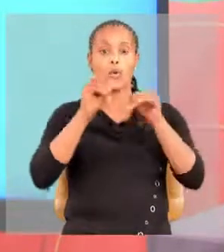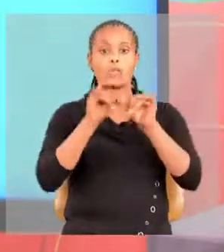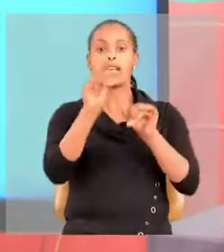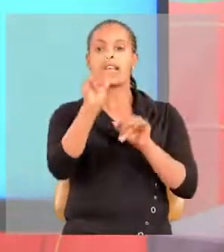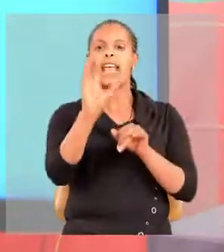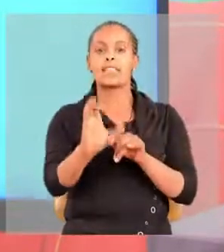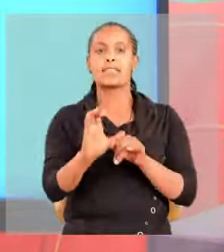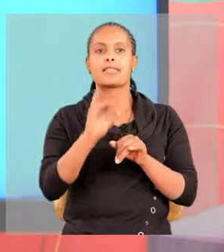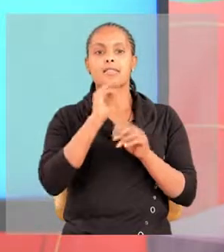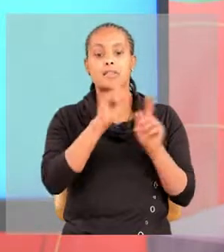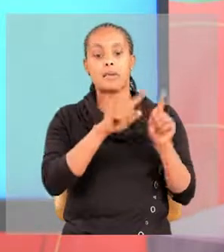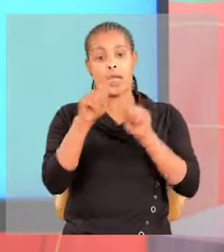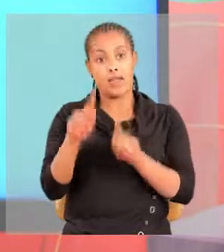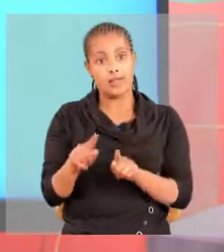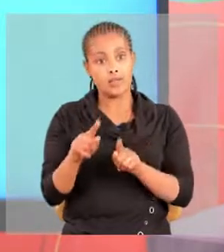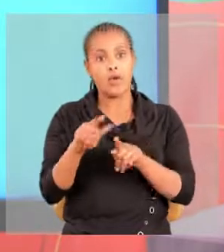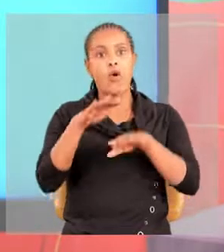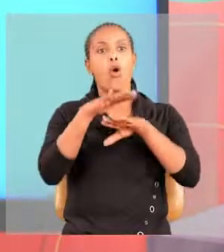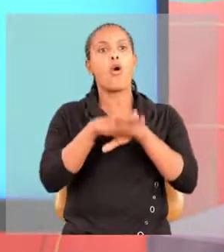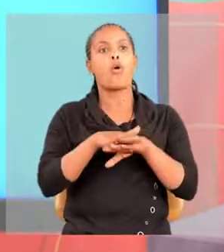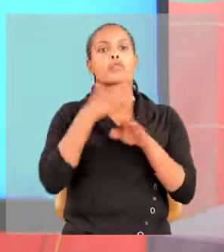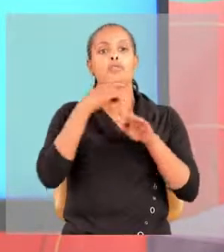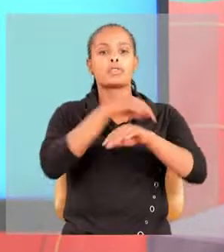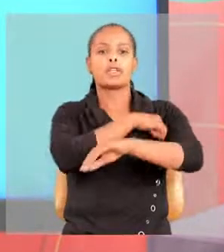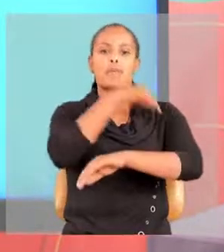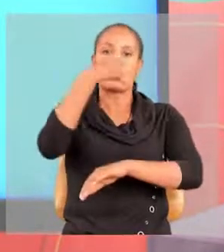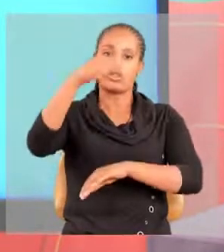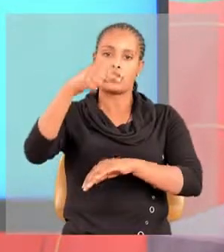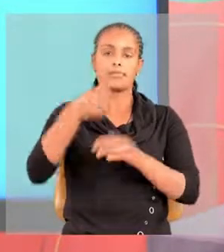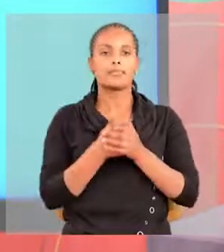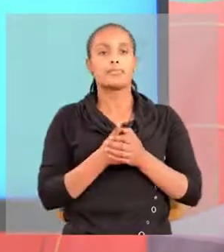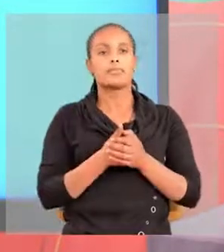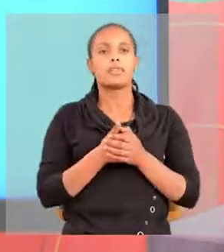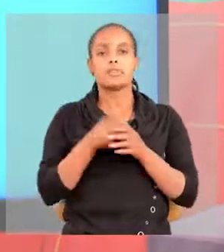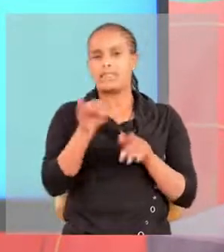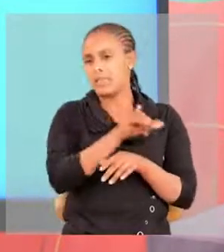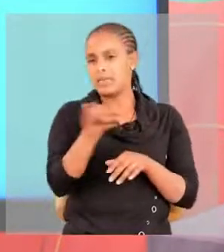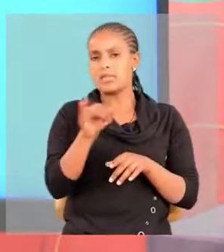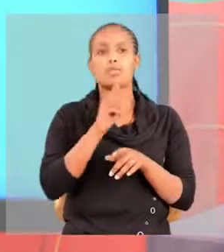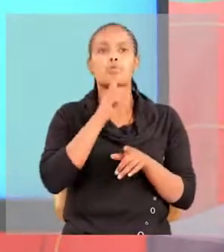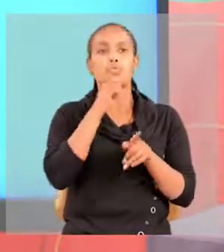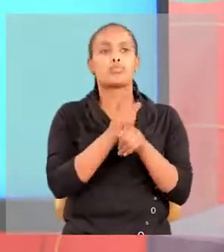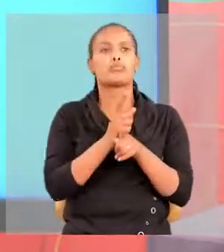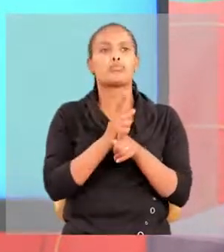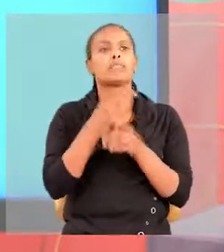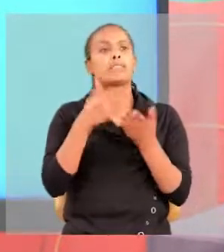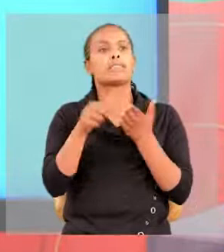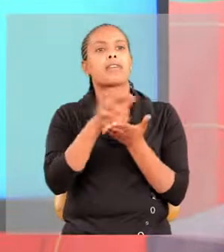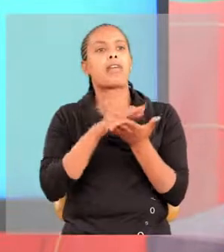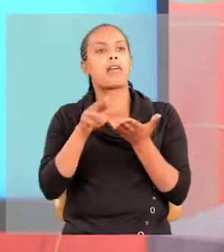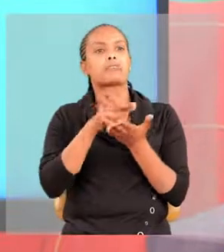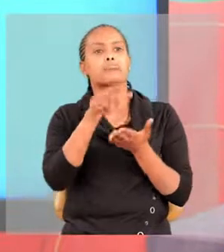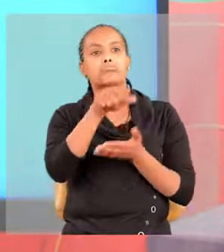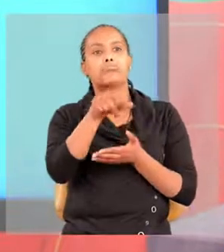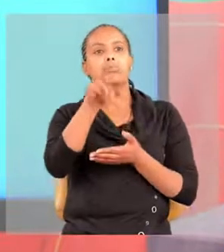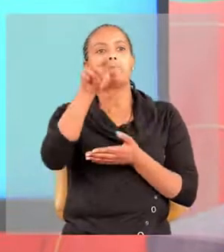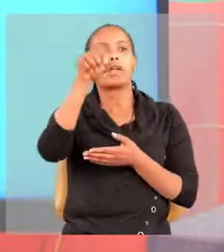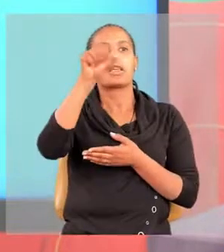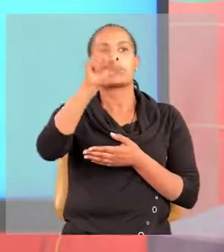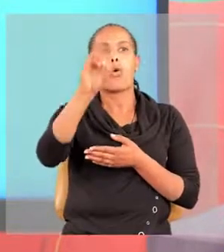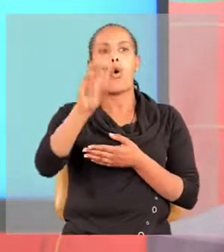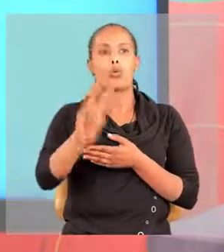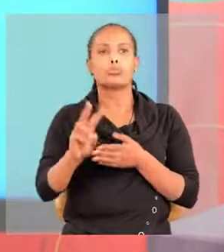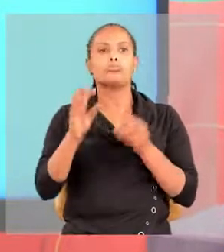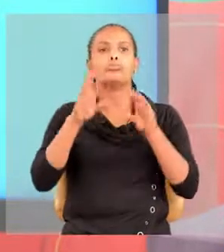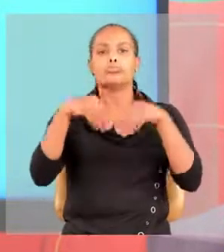constants Kc depend on temperature. The same is true for this reaction, sulfur dioxide plus O2